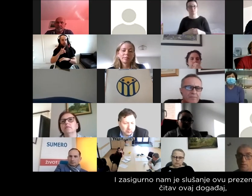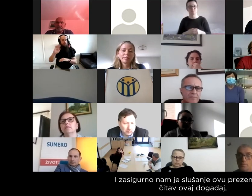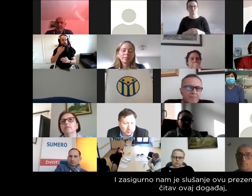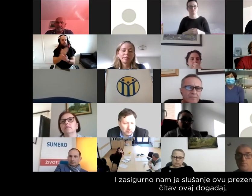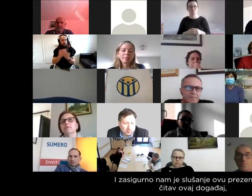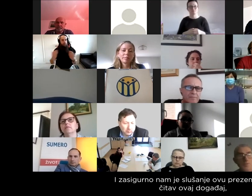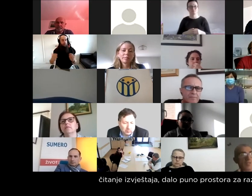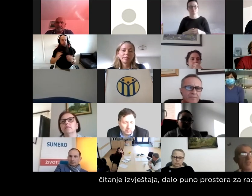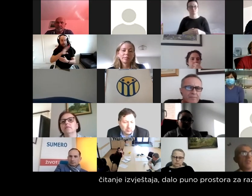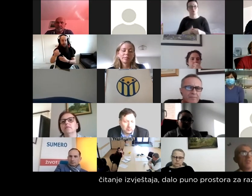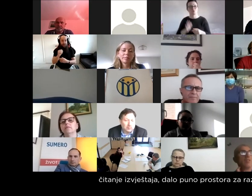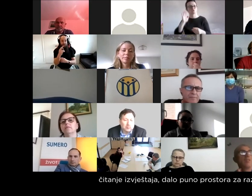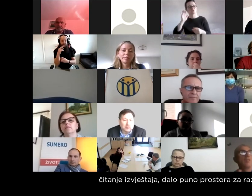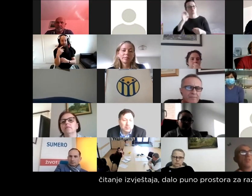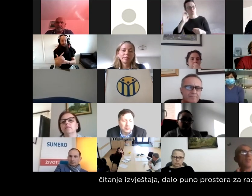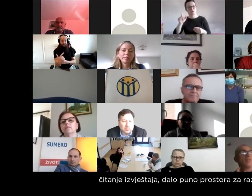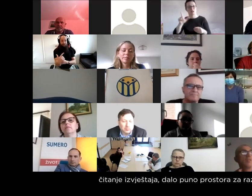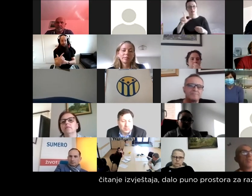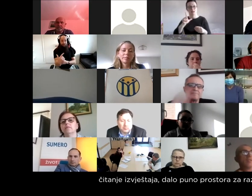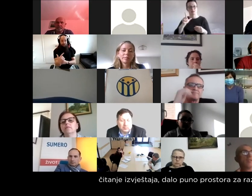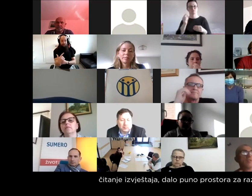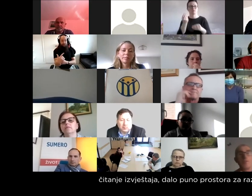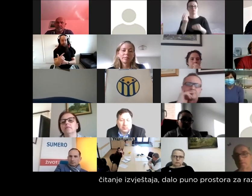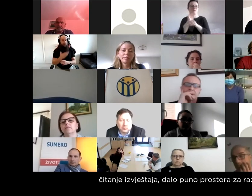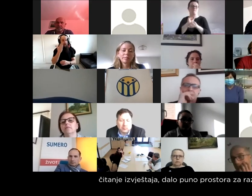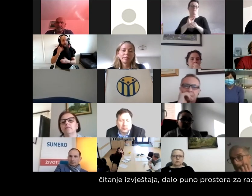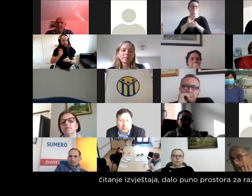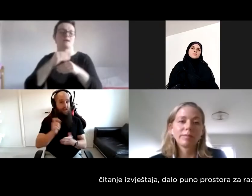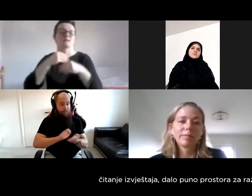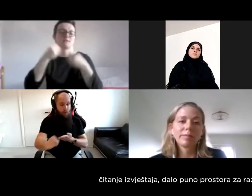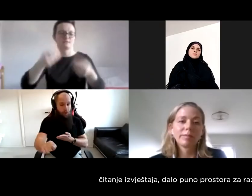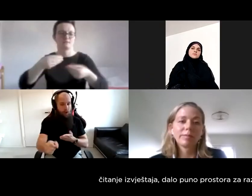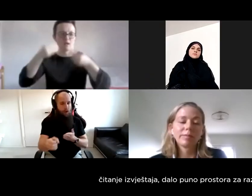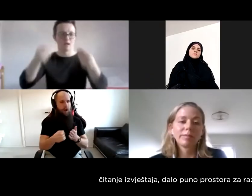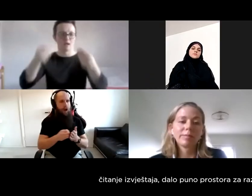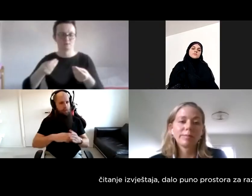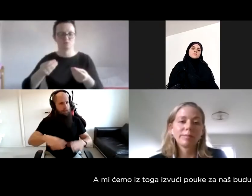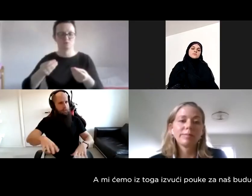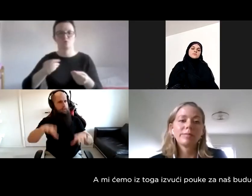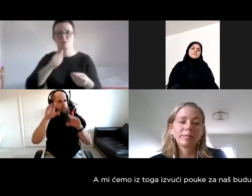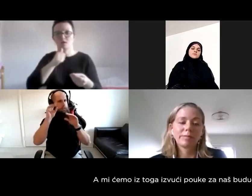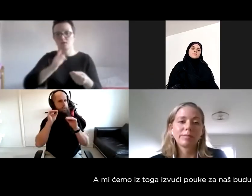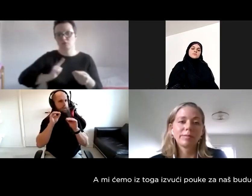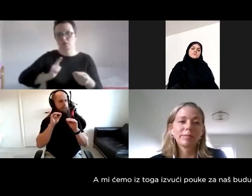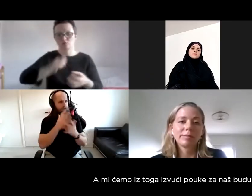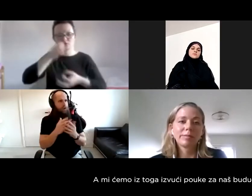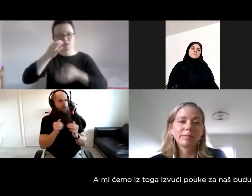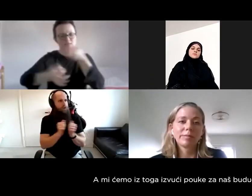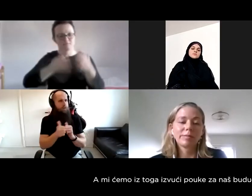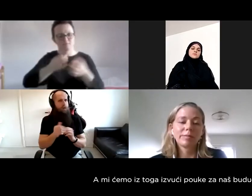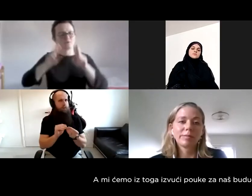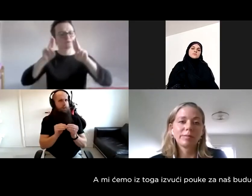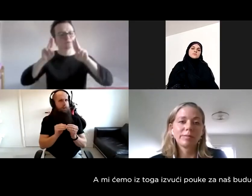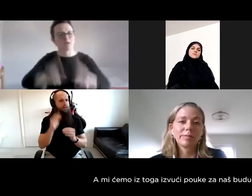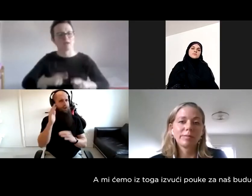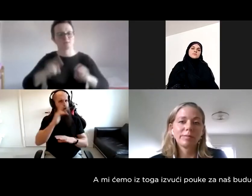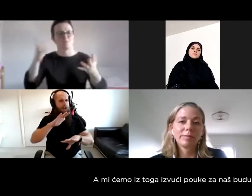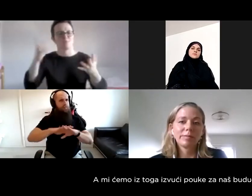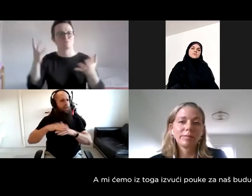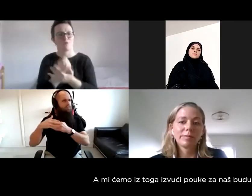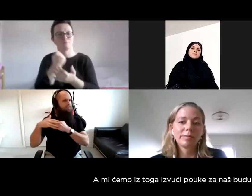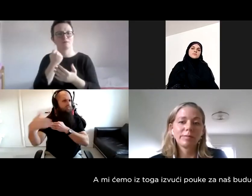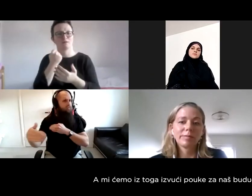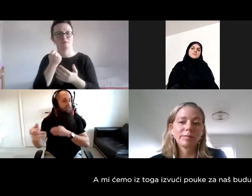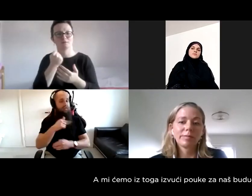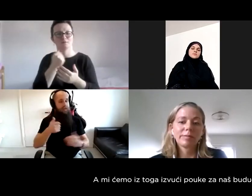entire event and reading the report has given us a lot of food for thought. And we will draw lessons from this for our